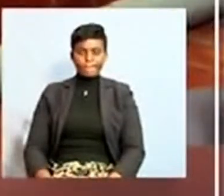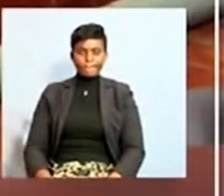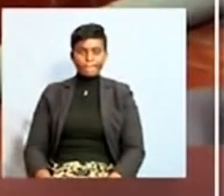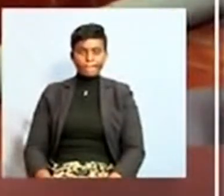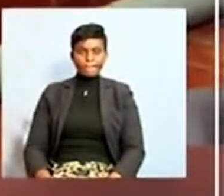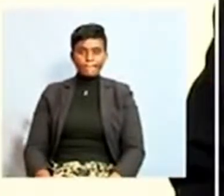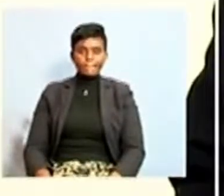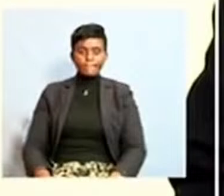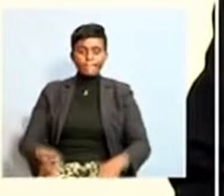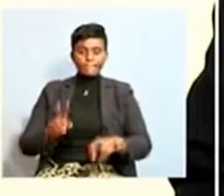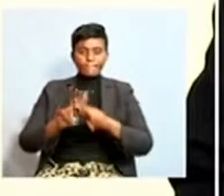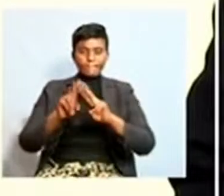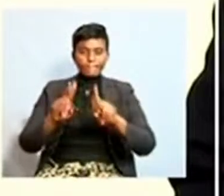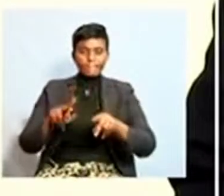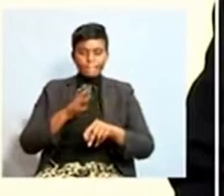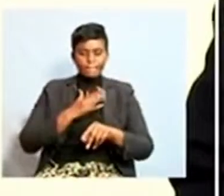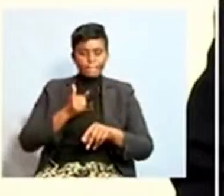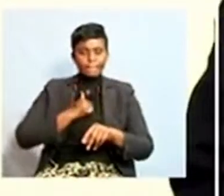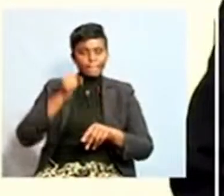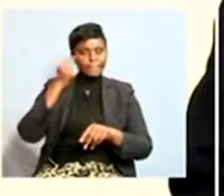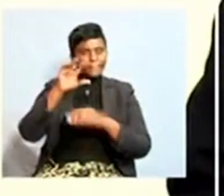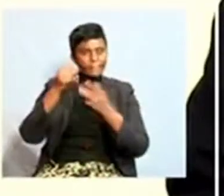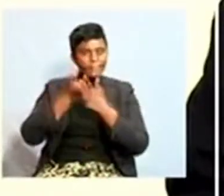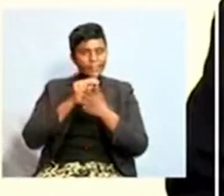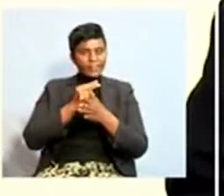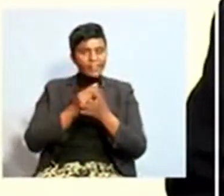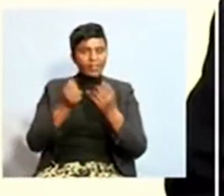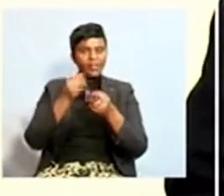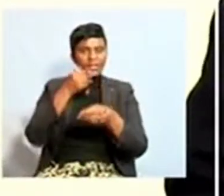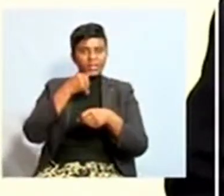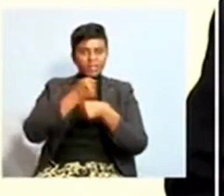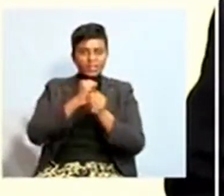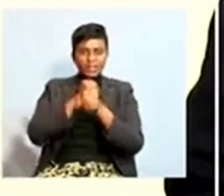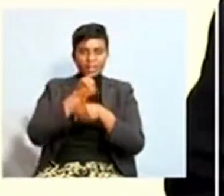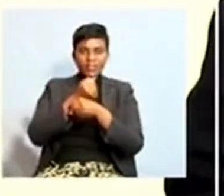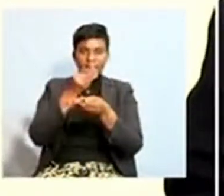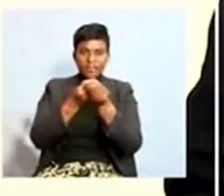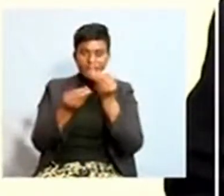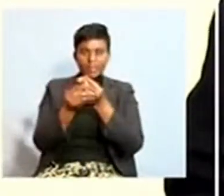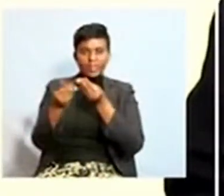Yes? Sorry, Chair, I think one of us wants to make a contribution. Yeah, you can proceed.